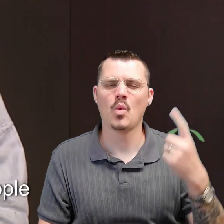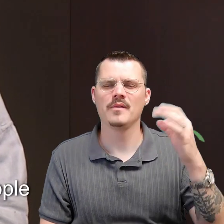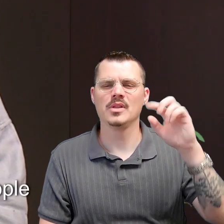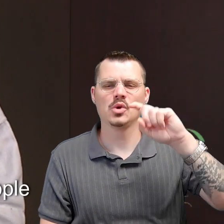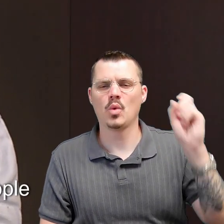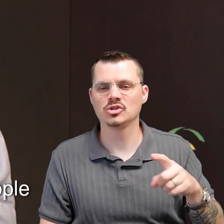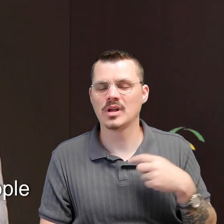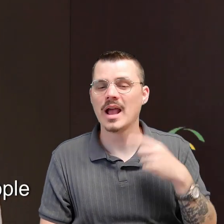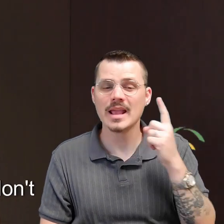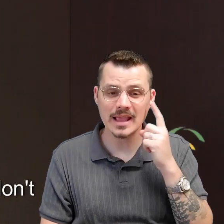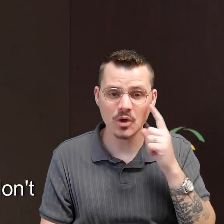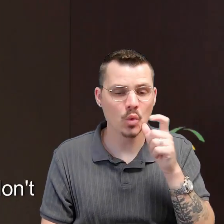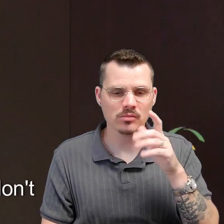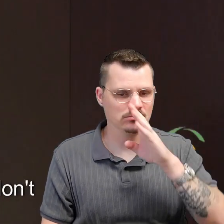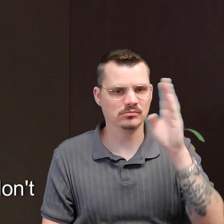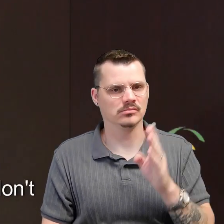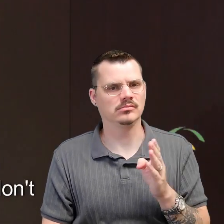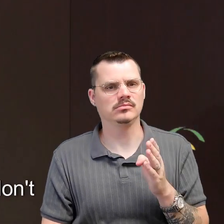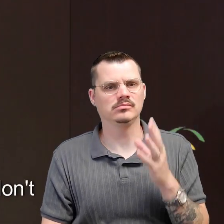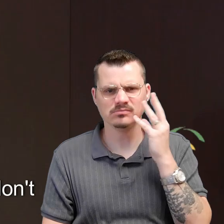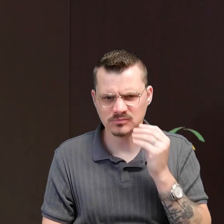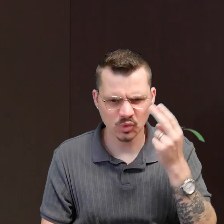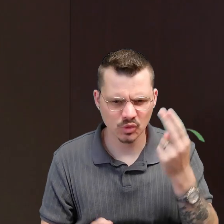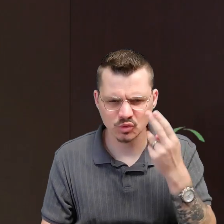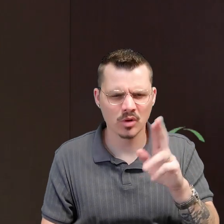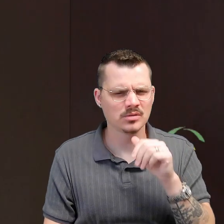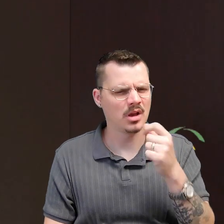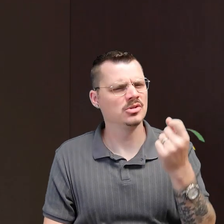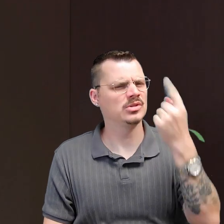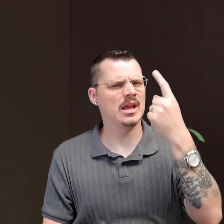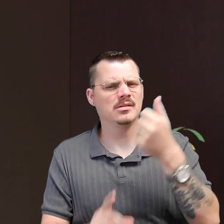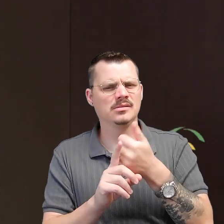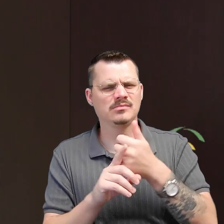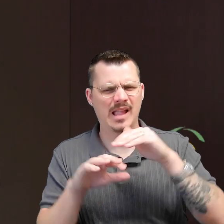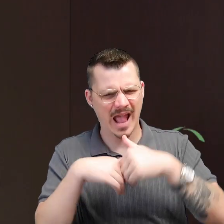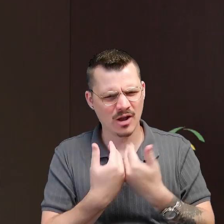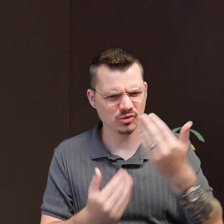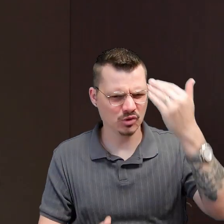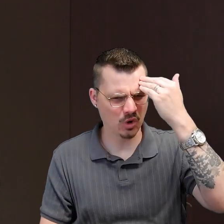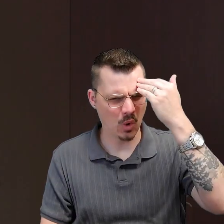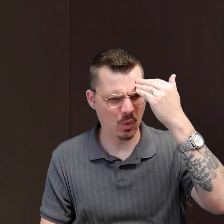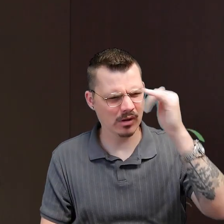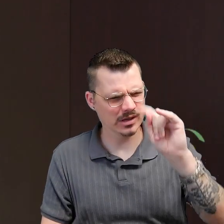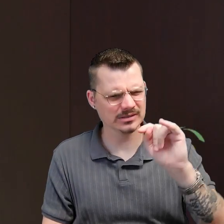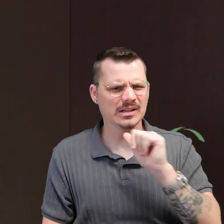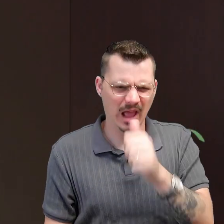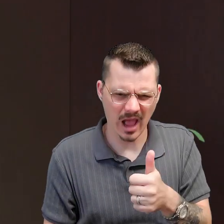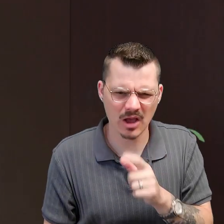One of the questions I hear from people who've never had a hallucination or don't really understand them say, well, how could you know it's not